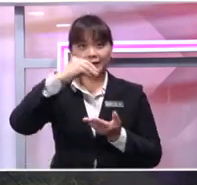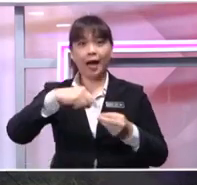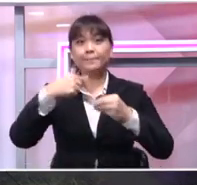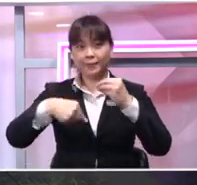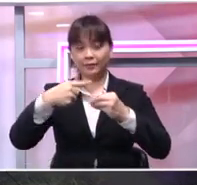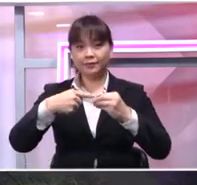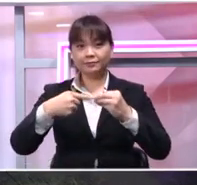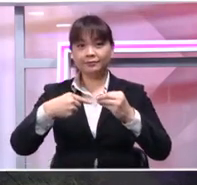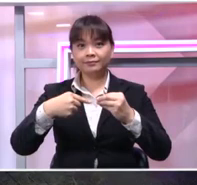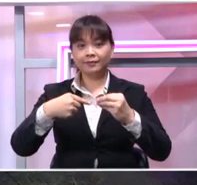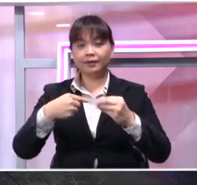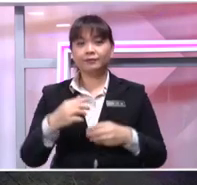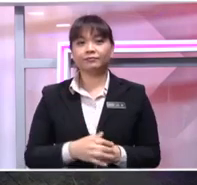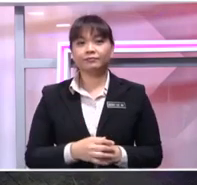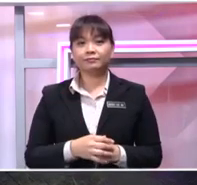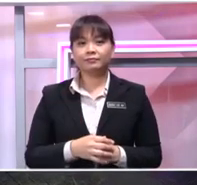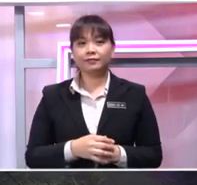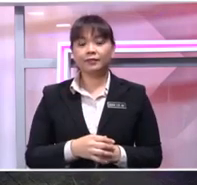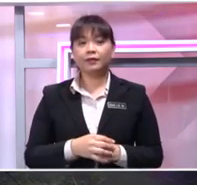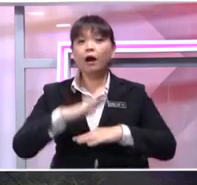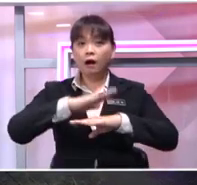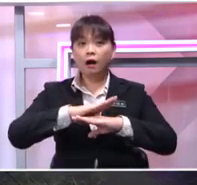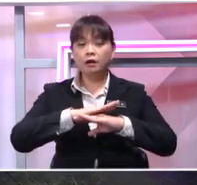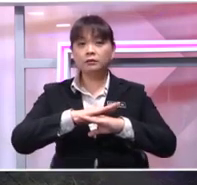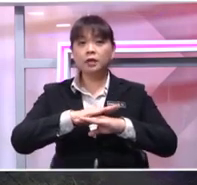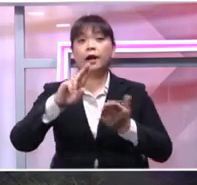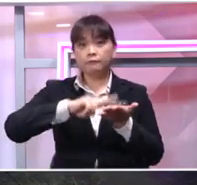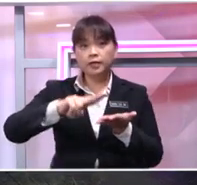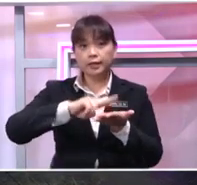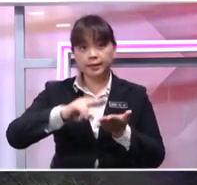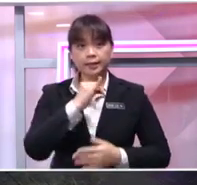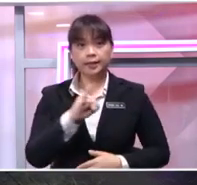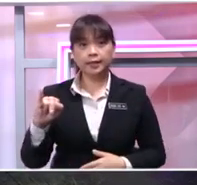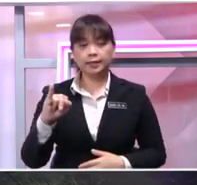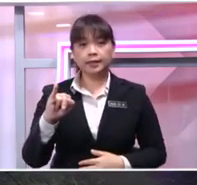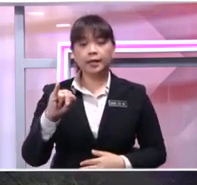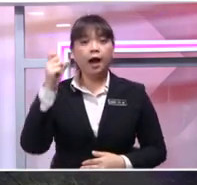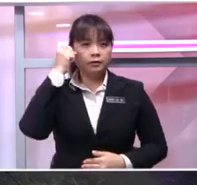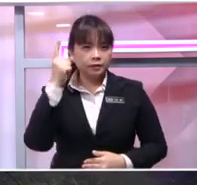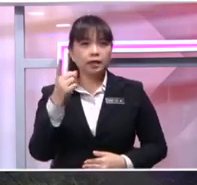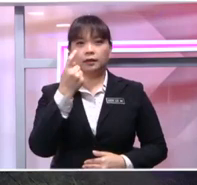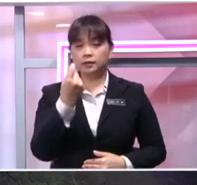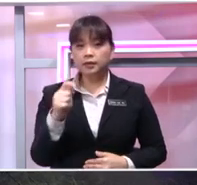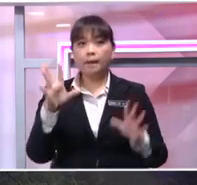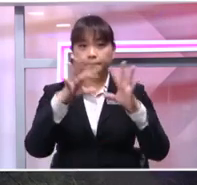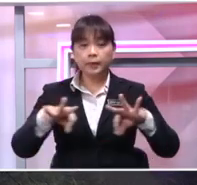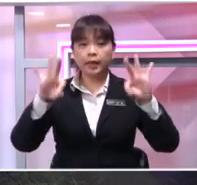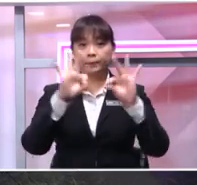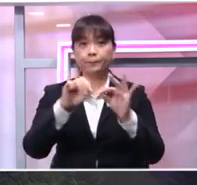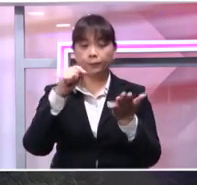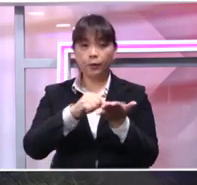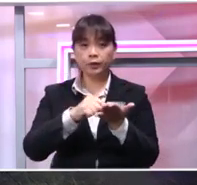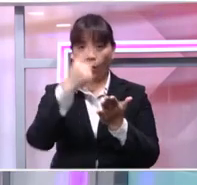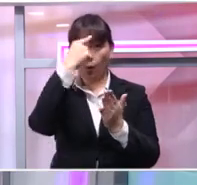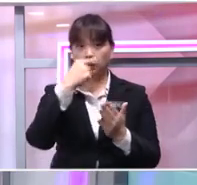I want to emphasize on the reading skills, understand the main point in extended text on